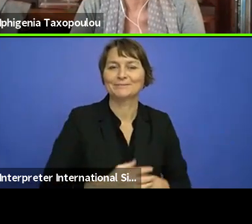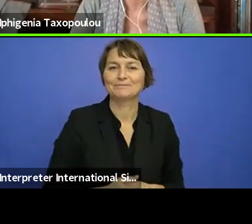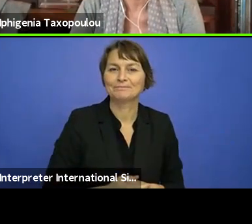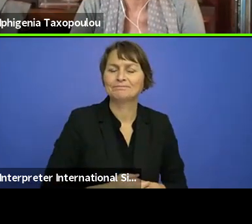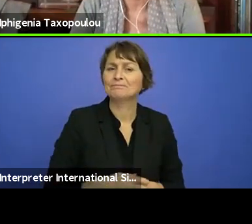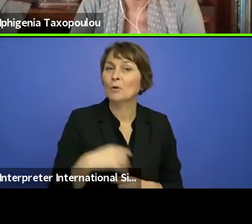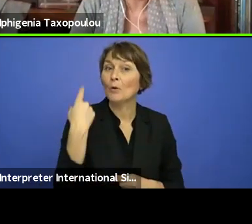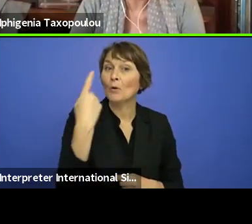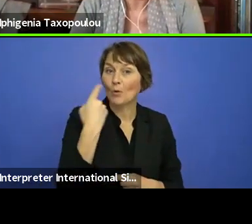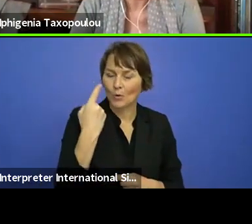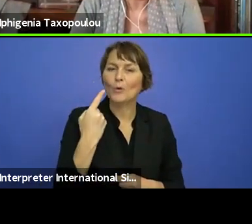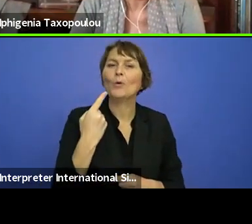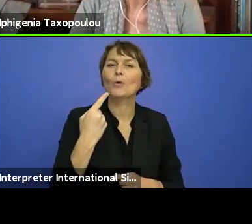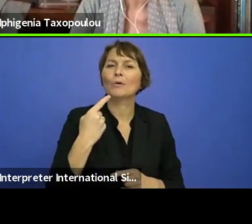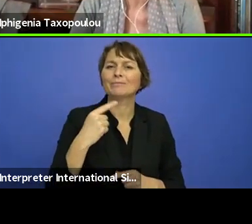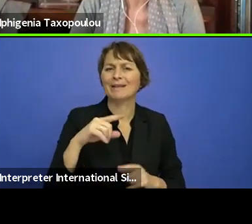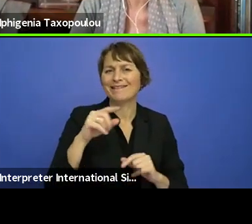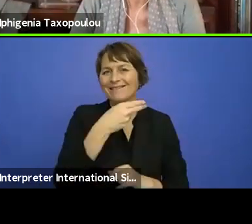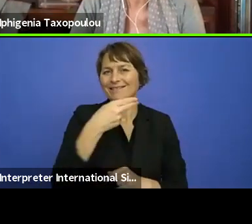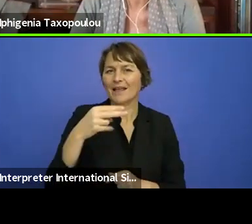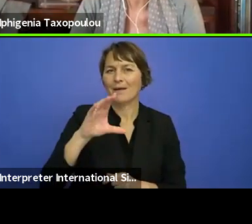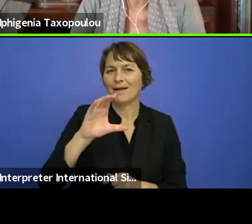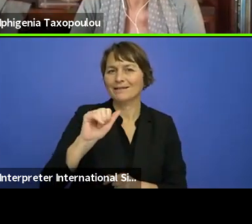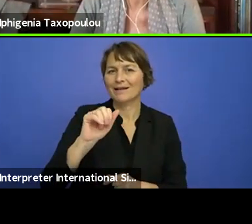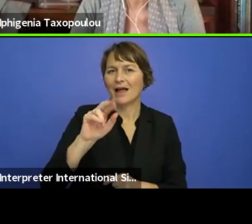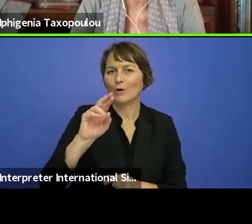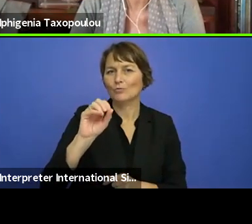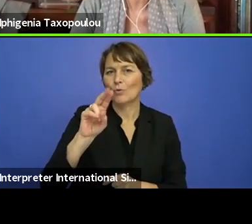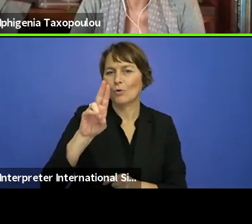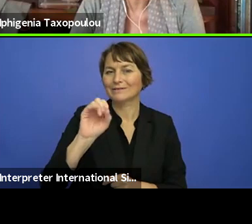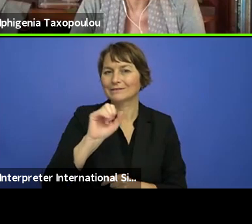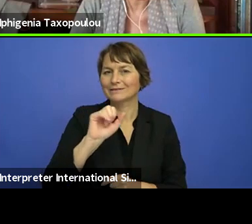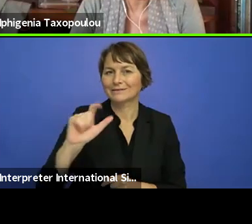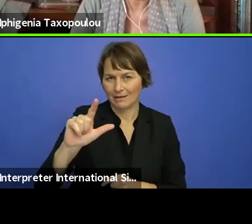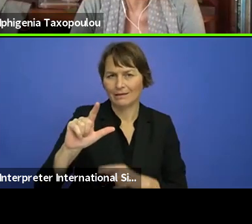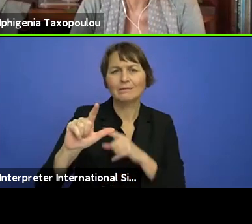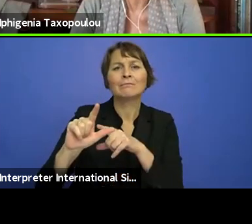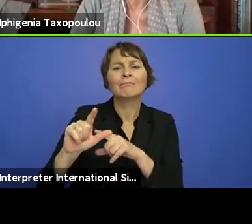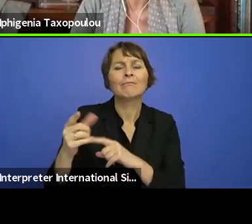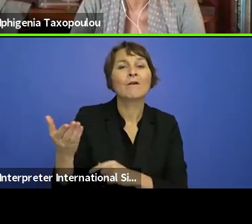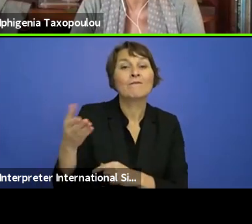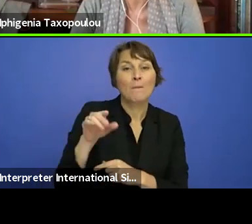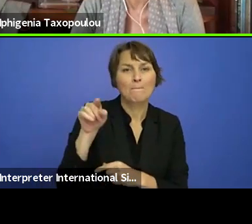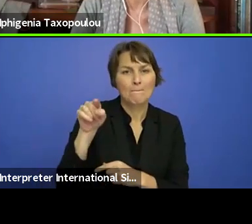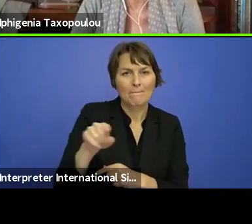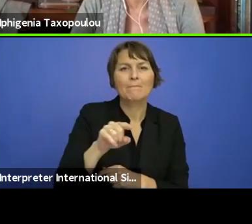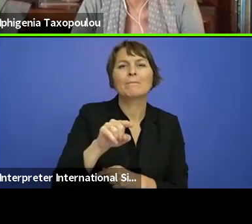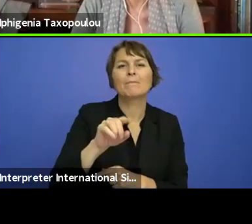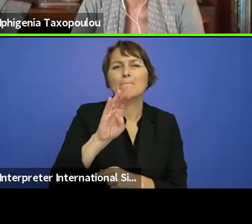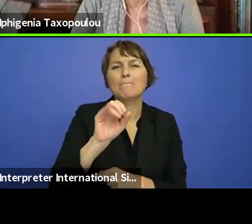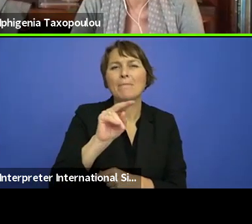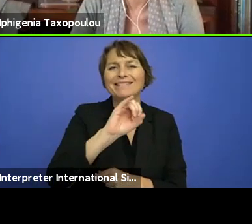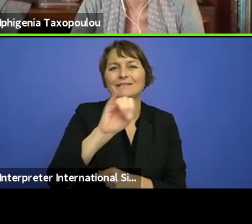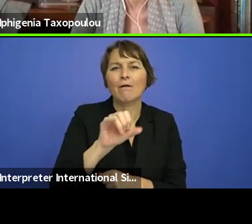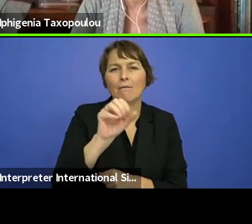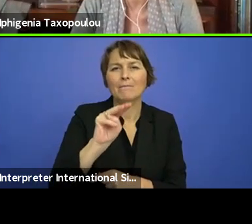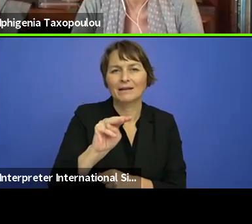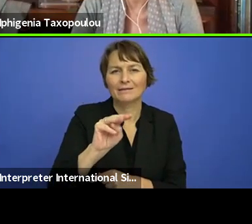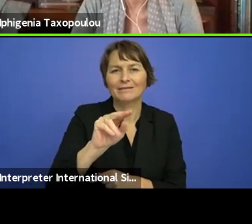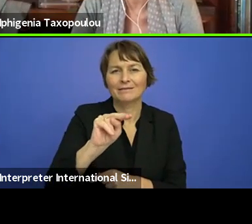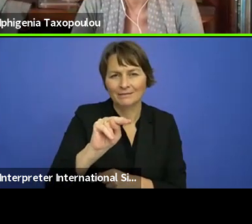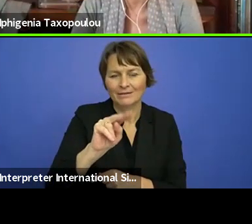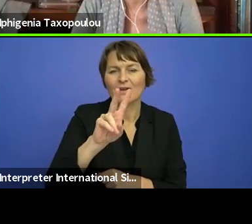by Benjamin Verdonck. Just a few words to contextualize. Carousel is part of a collection of small